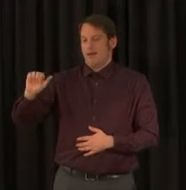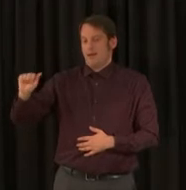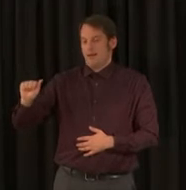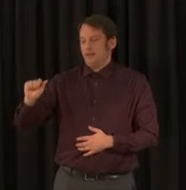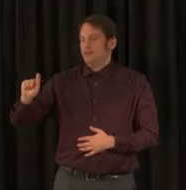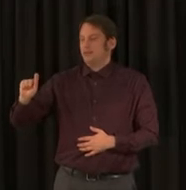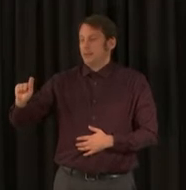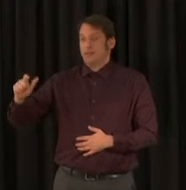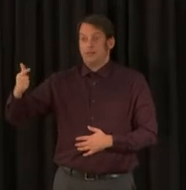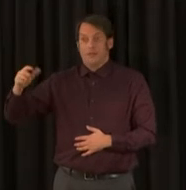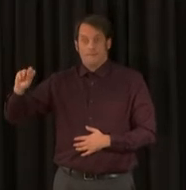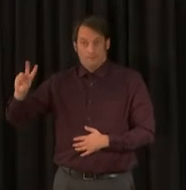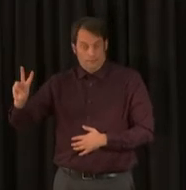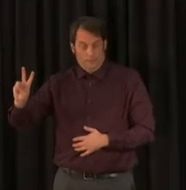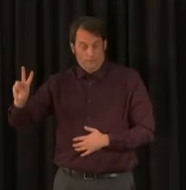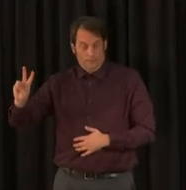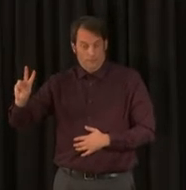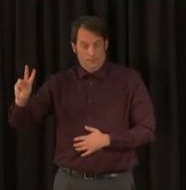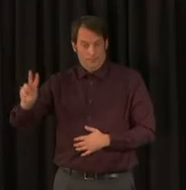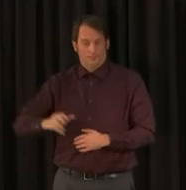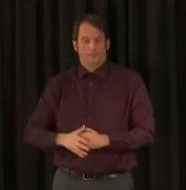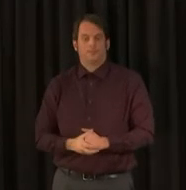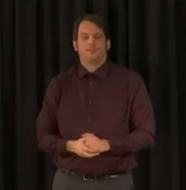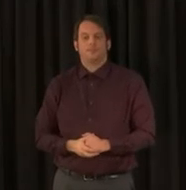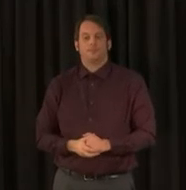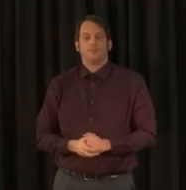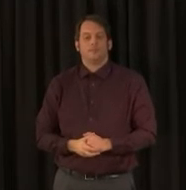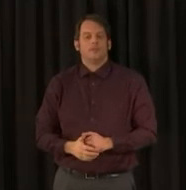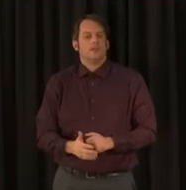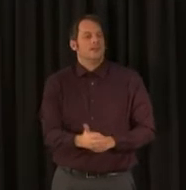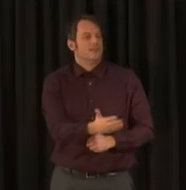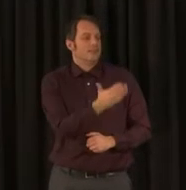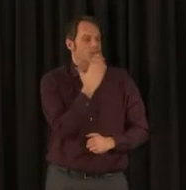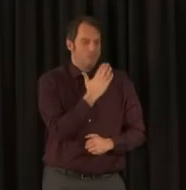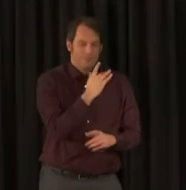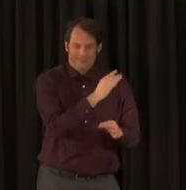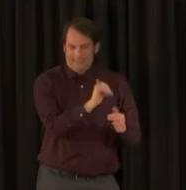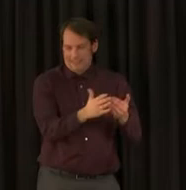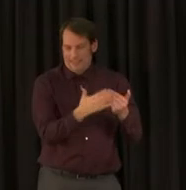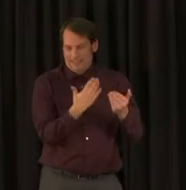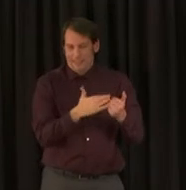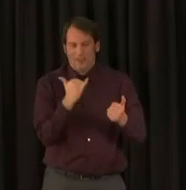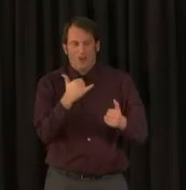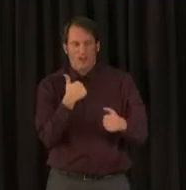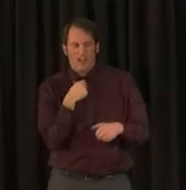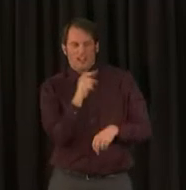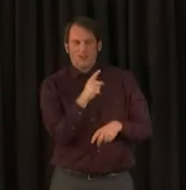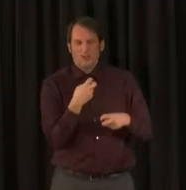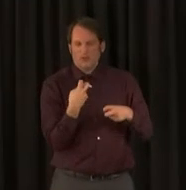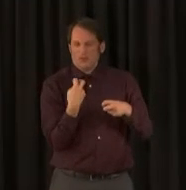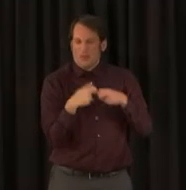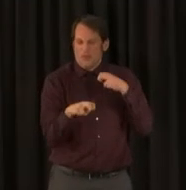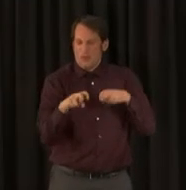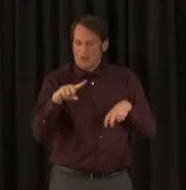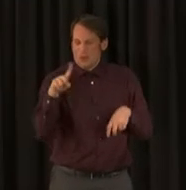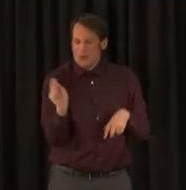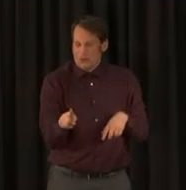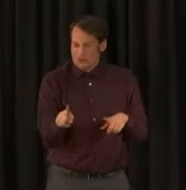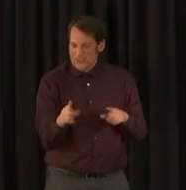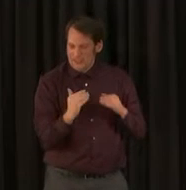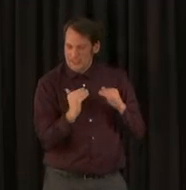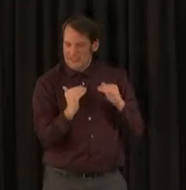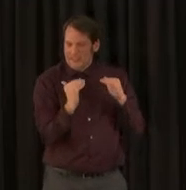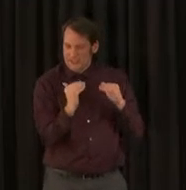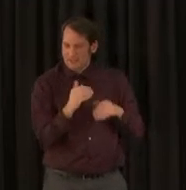@SBA.gov. All right, I appreciate that. That was the easy one. Now a little bit tougher. Who qualifies for